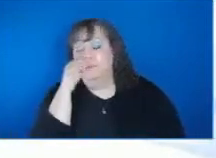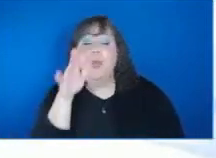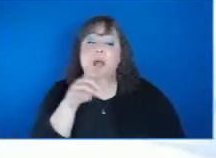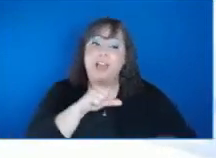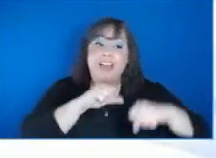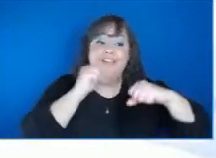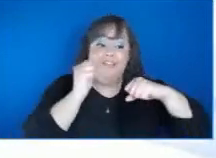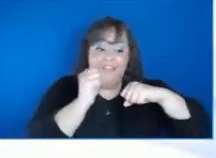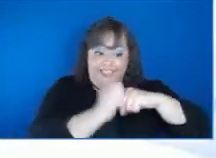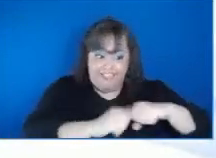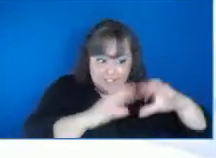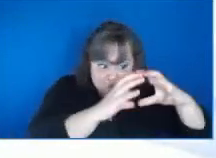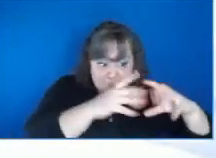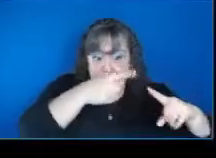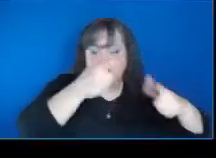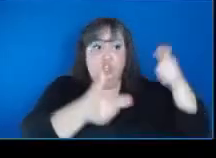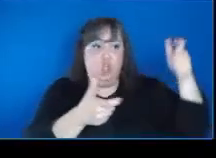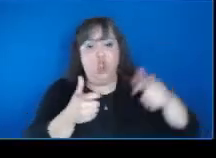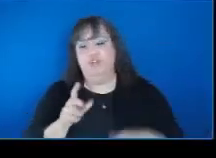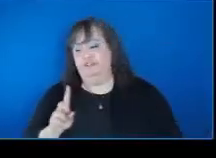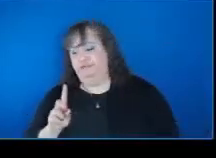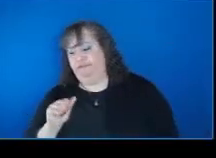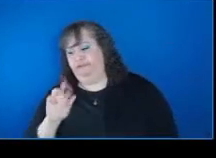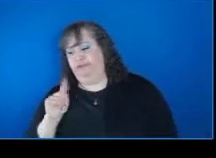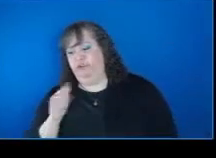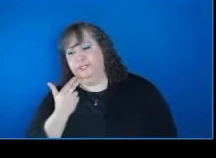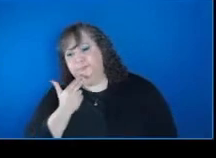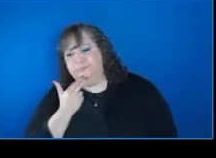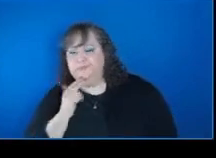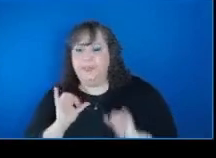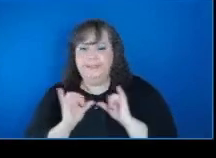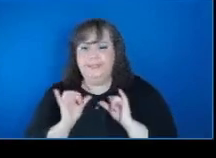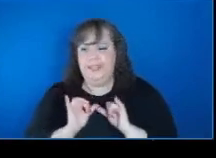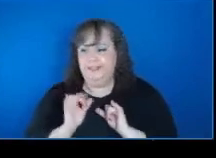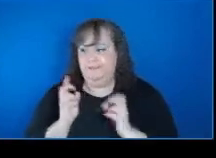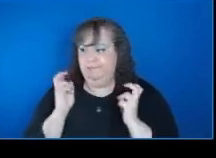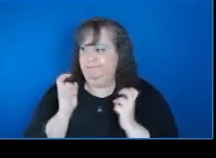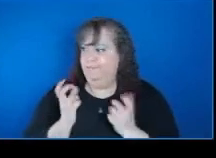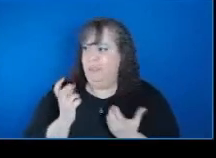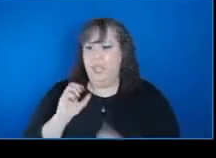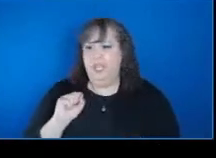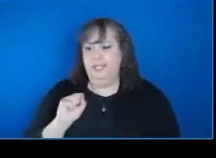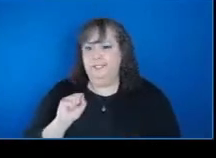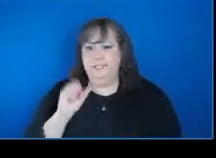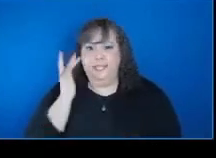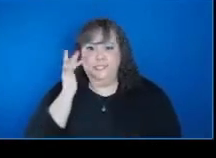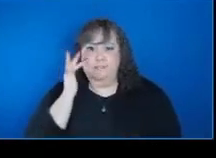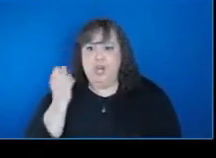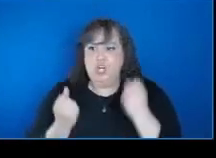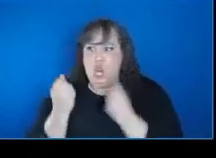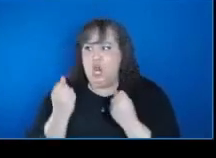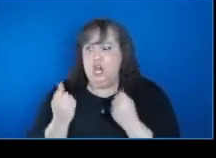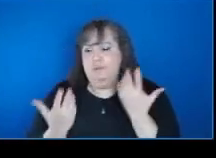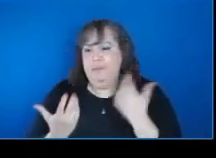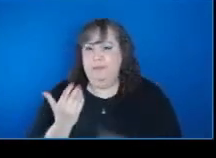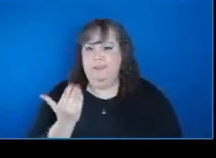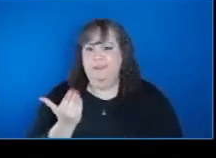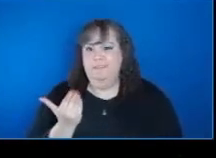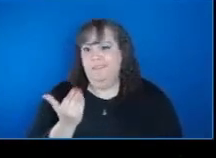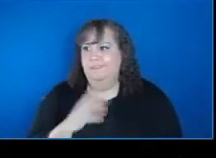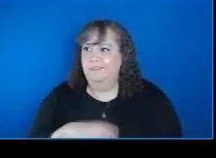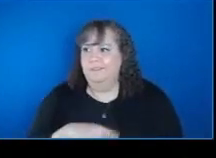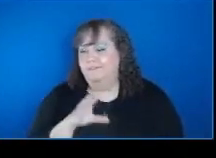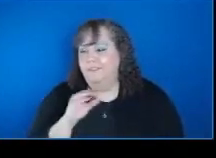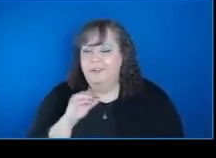the size of a smart car and we weigh roughly like 1360 pounds. So, you know, compared to how big the